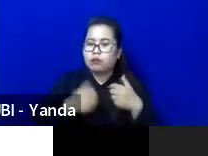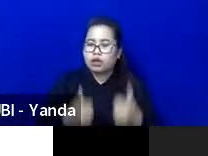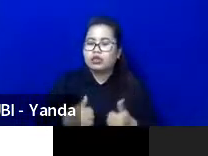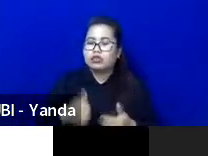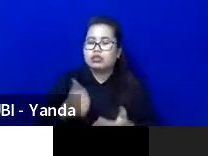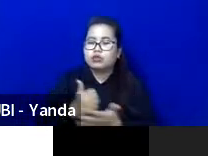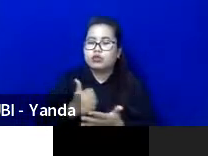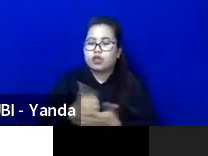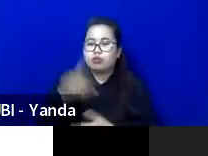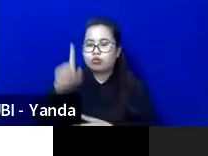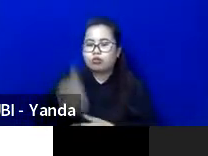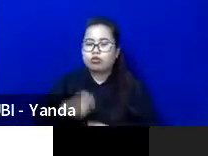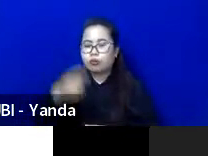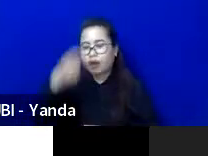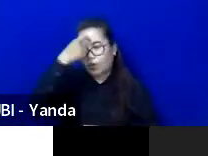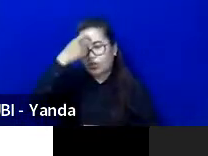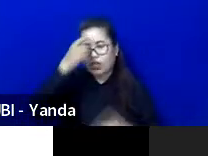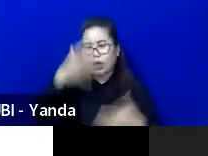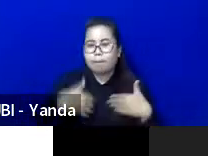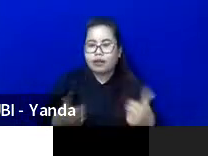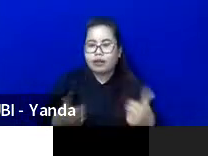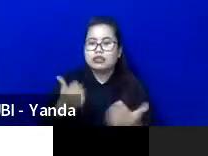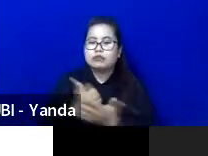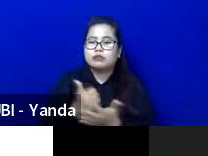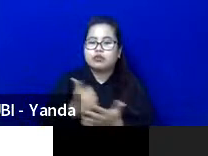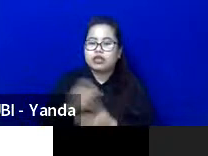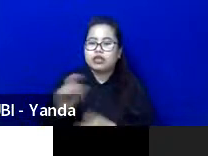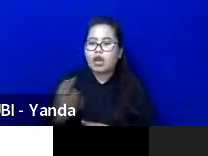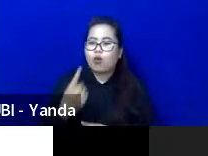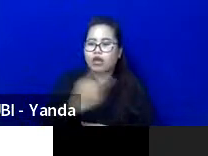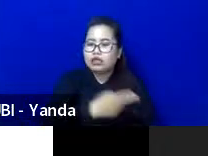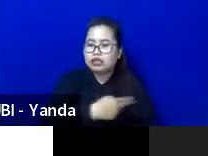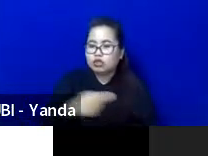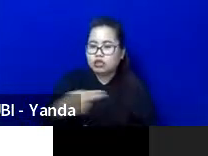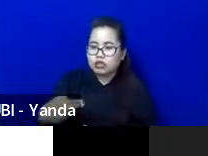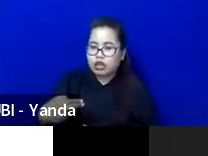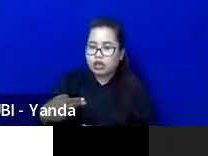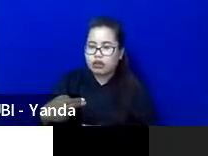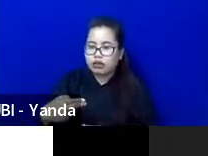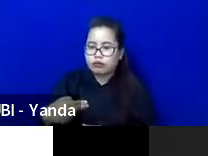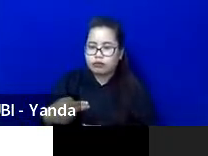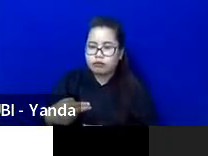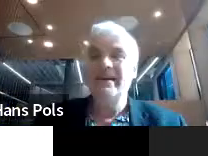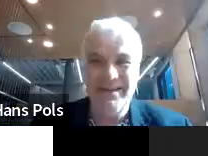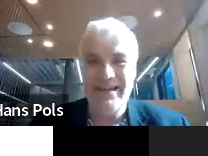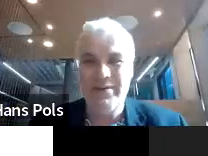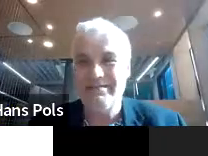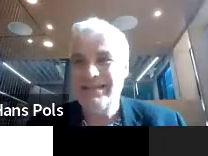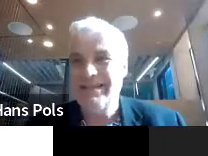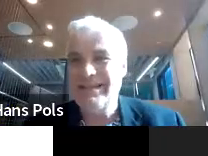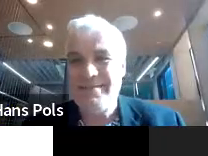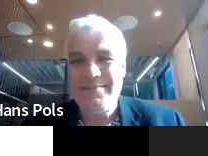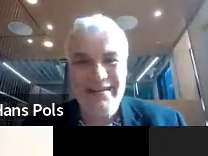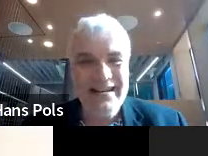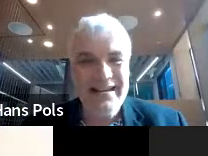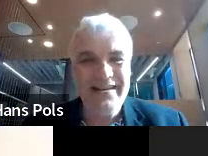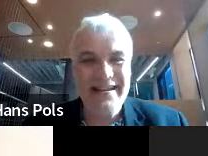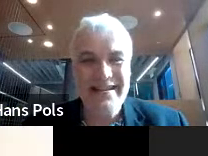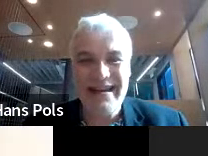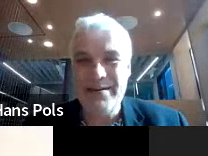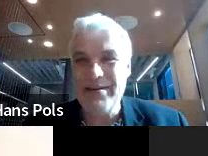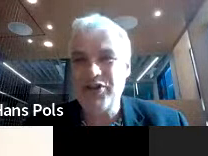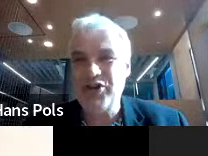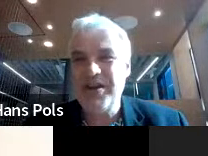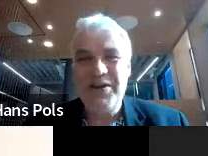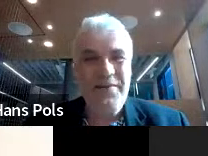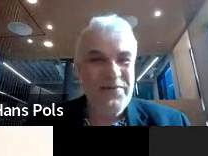in the beginning. If you had very enthusiastic staff, small institutions, it worked really well. And here we